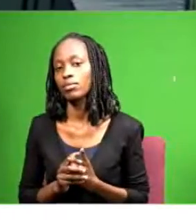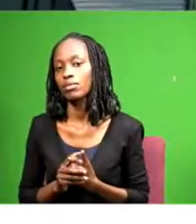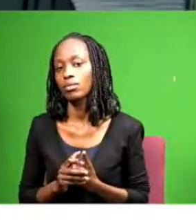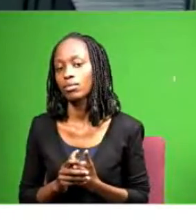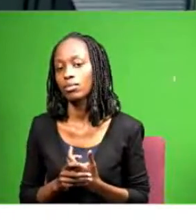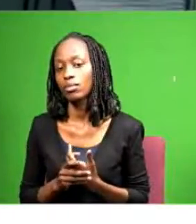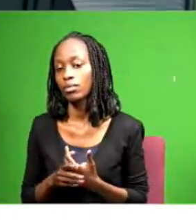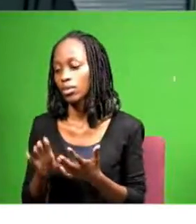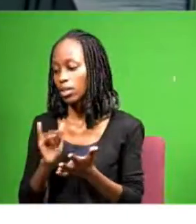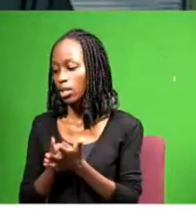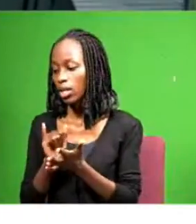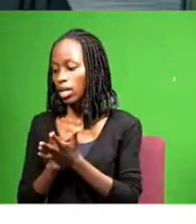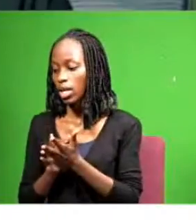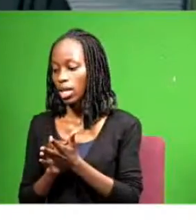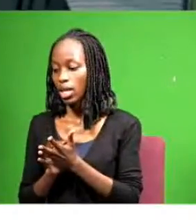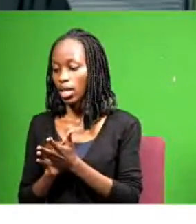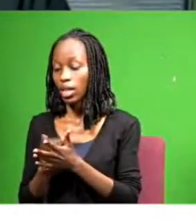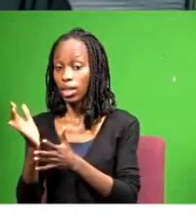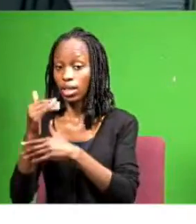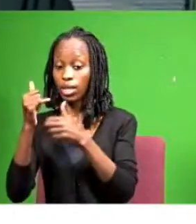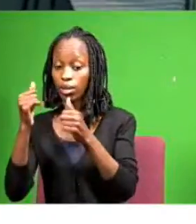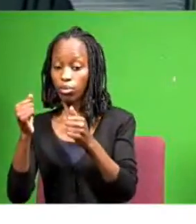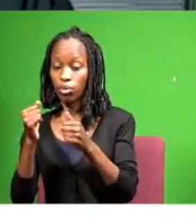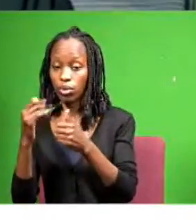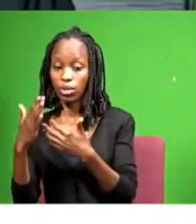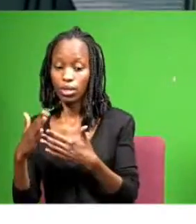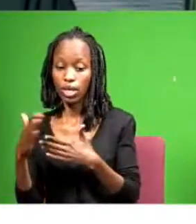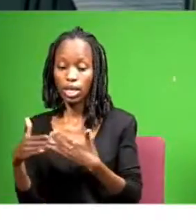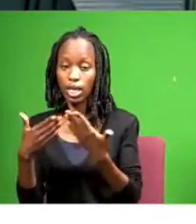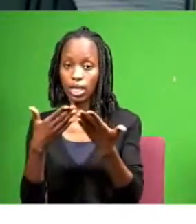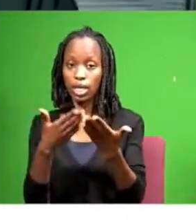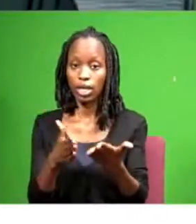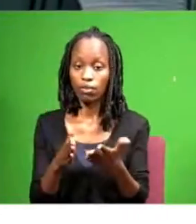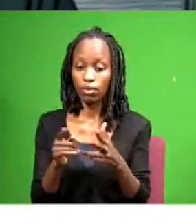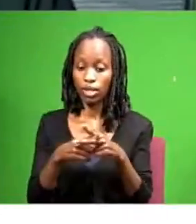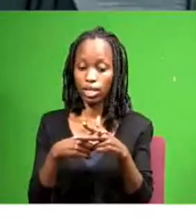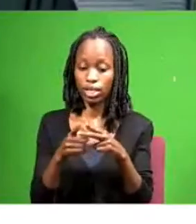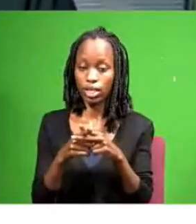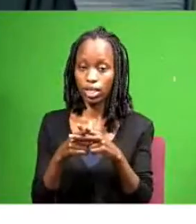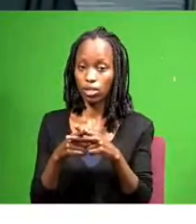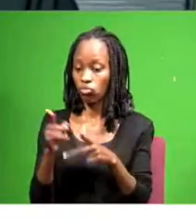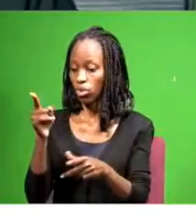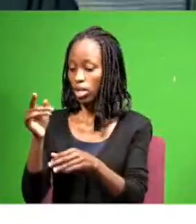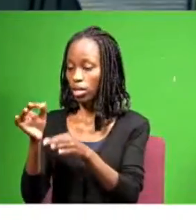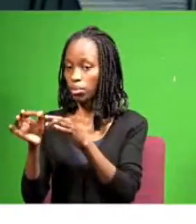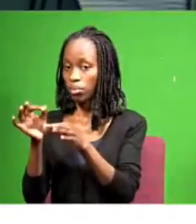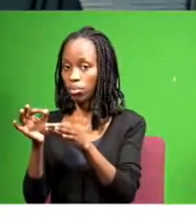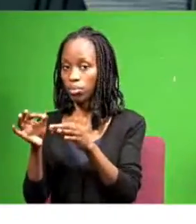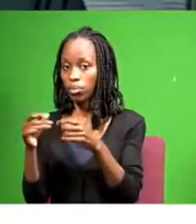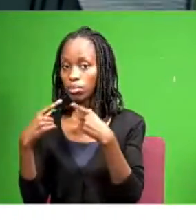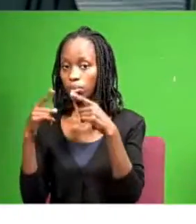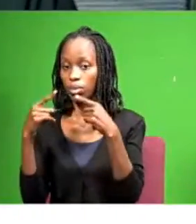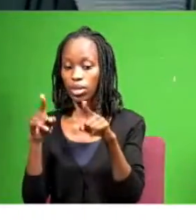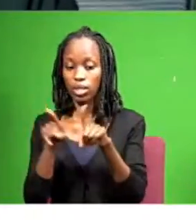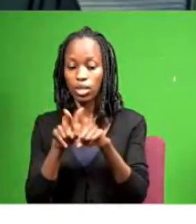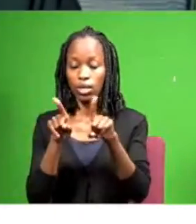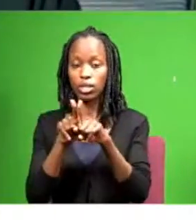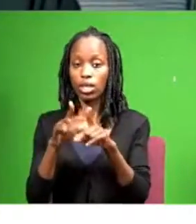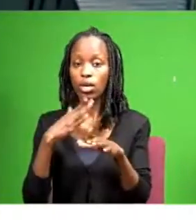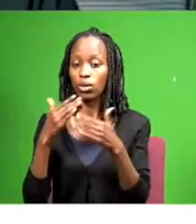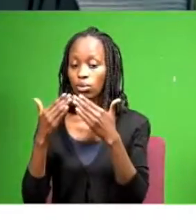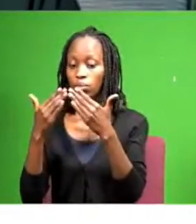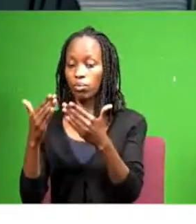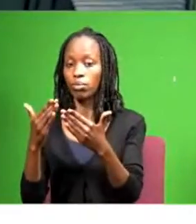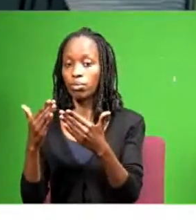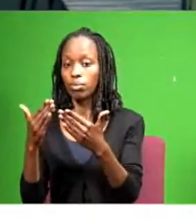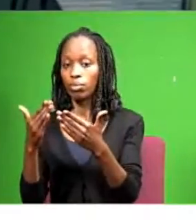that he gave out at the beginning of the deliveries. May I appreciate the brotherhood